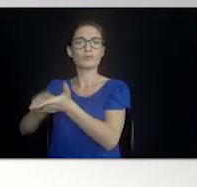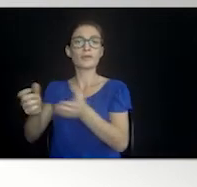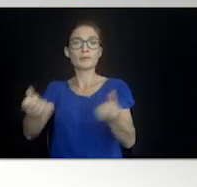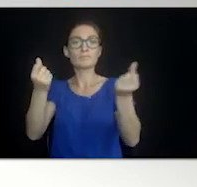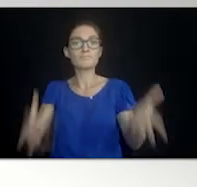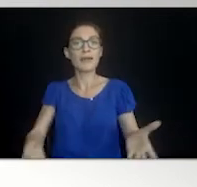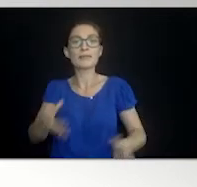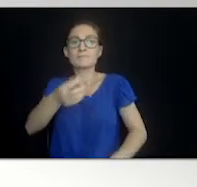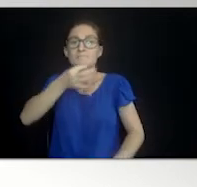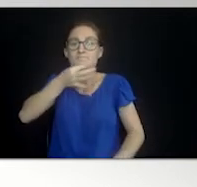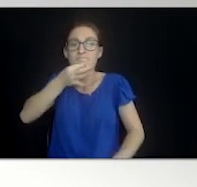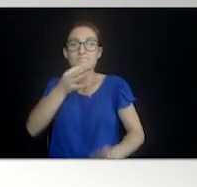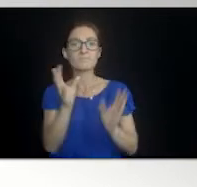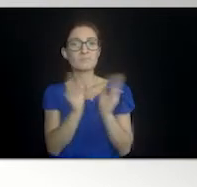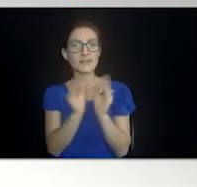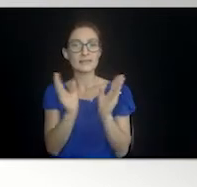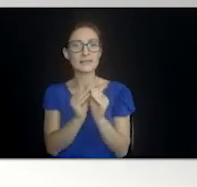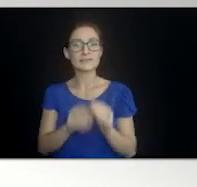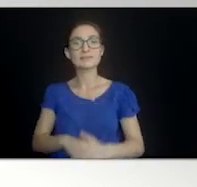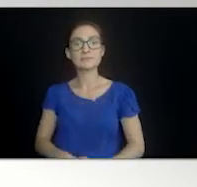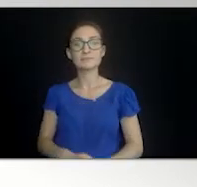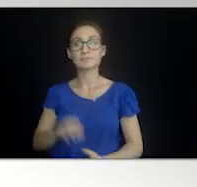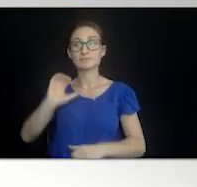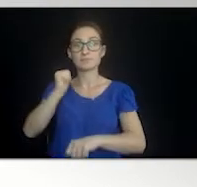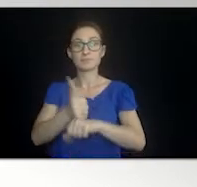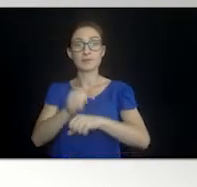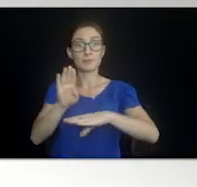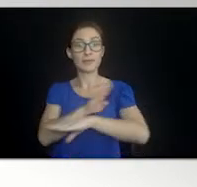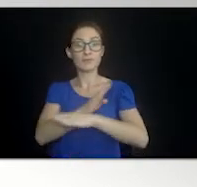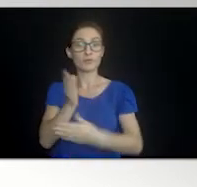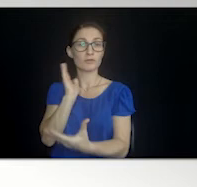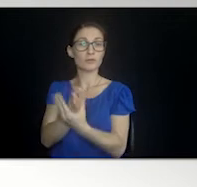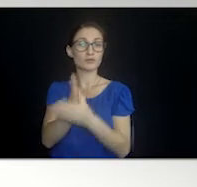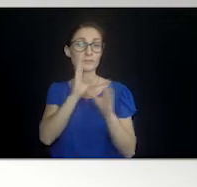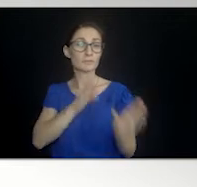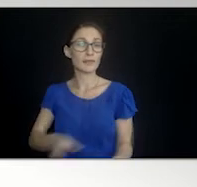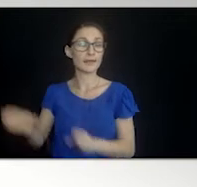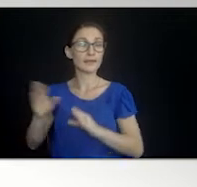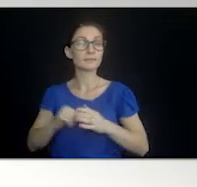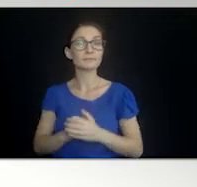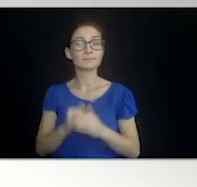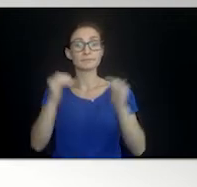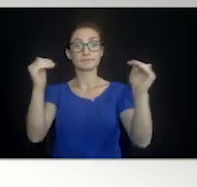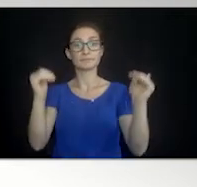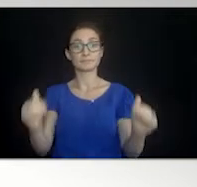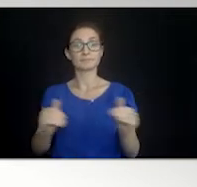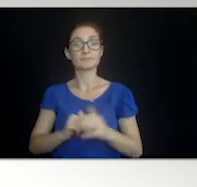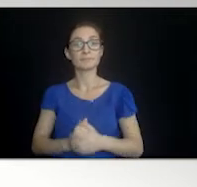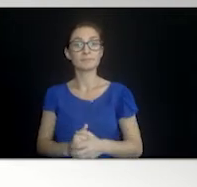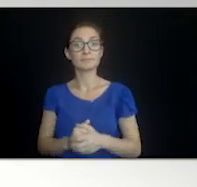these upcoming webinars for MyHana, setting up behavioral intervention plans,